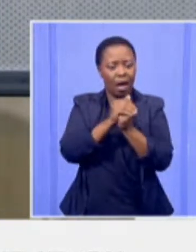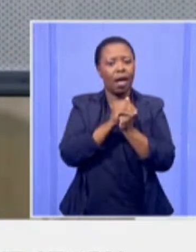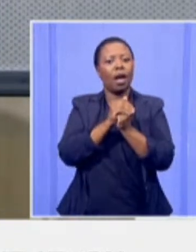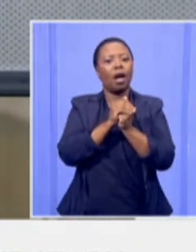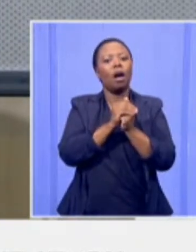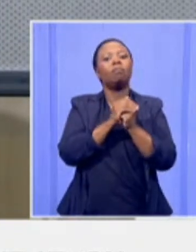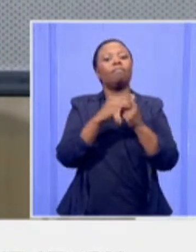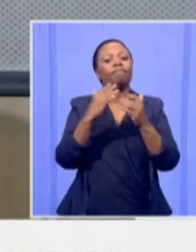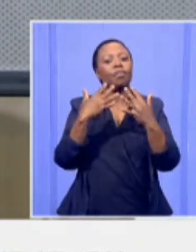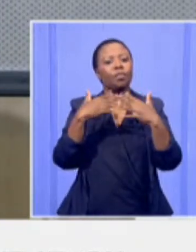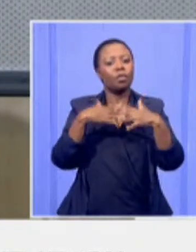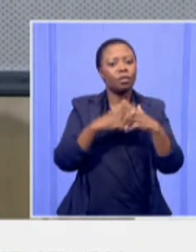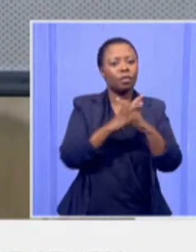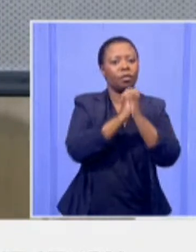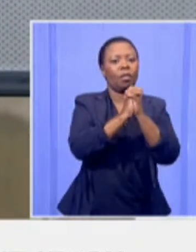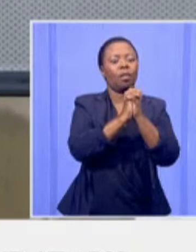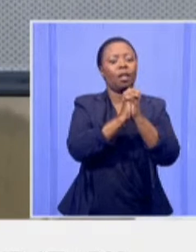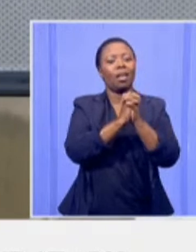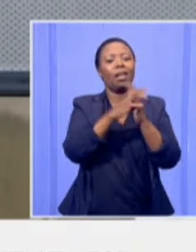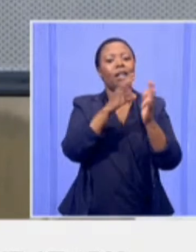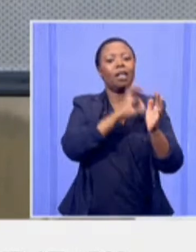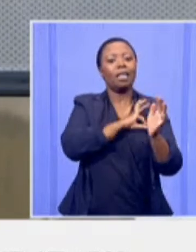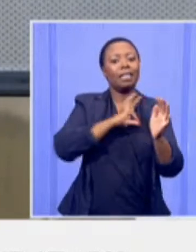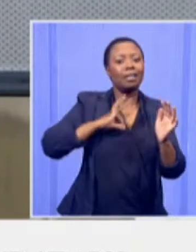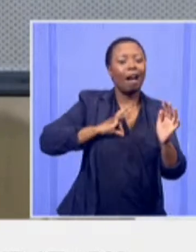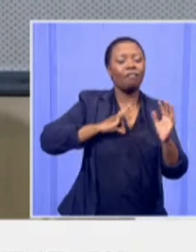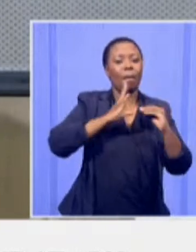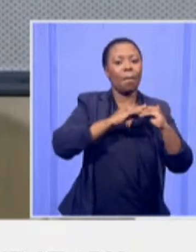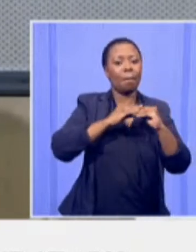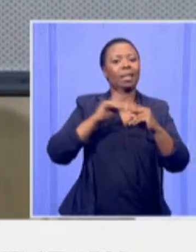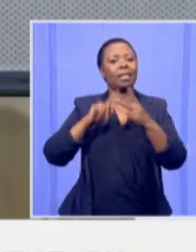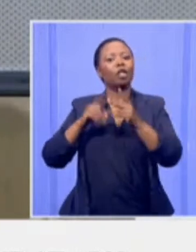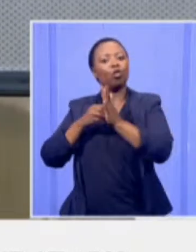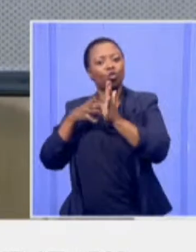at Wits. It's because, we are alliance partners.